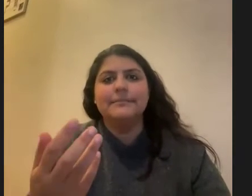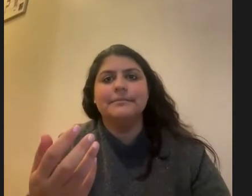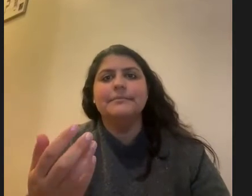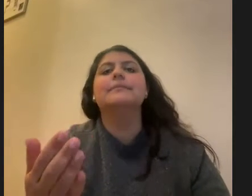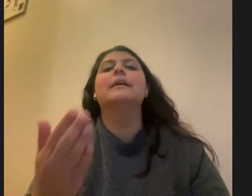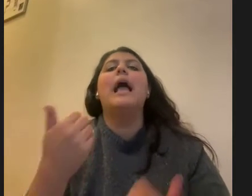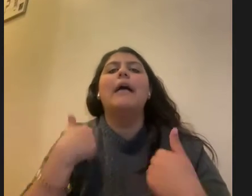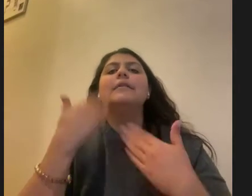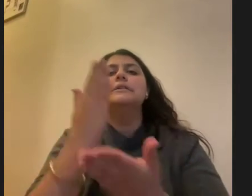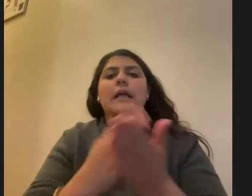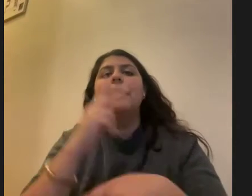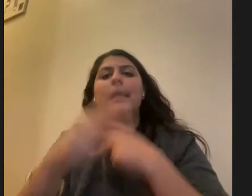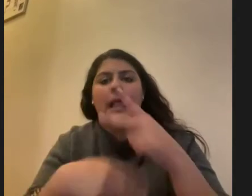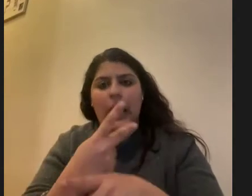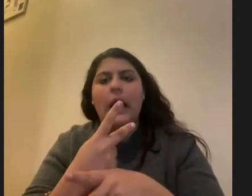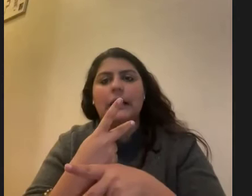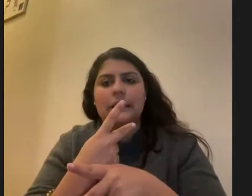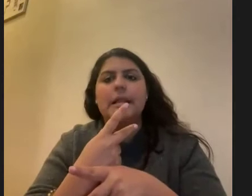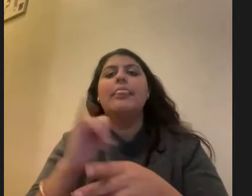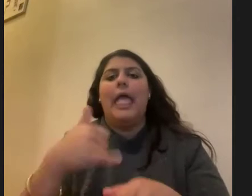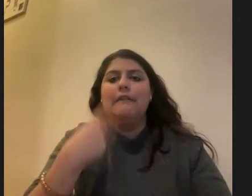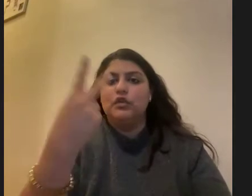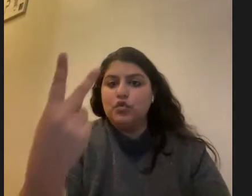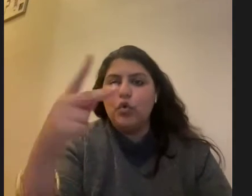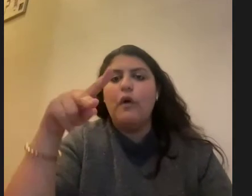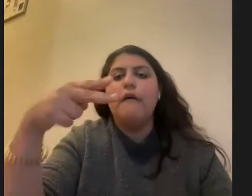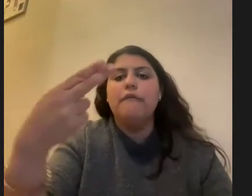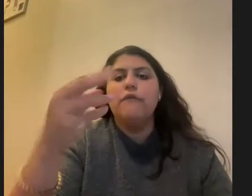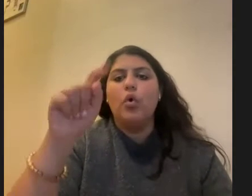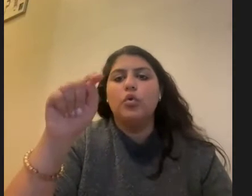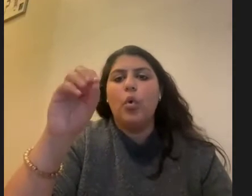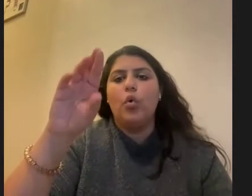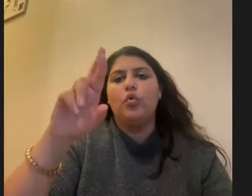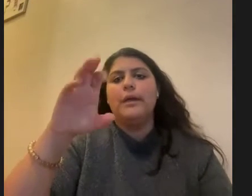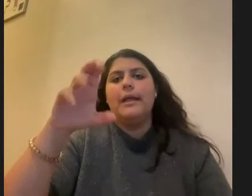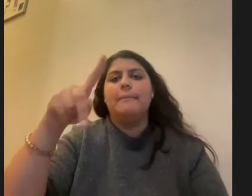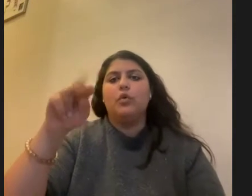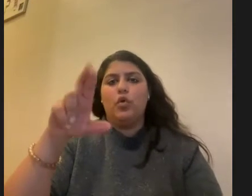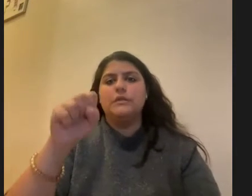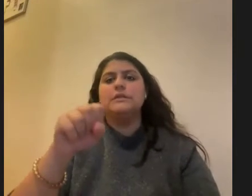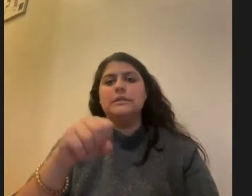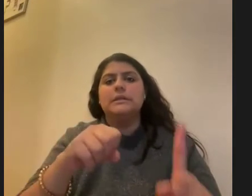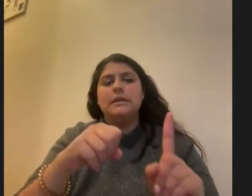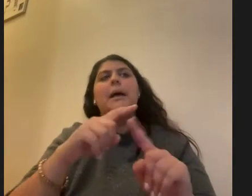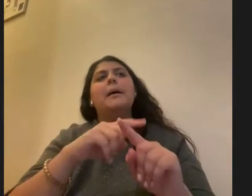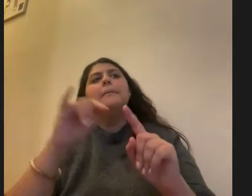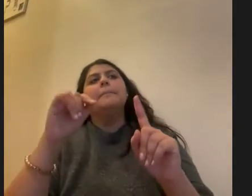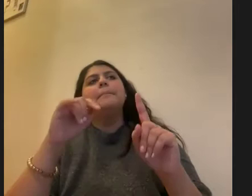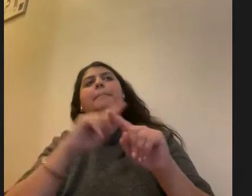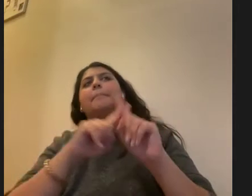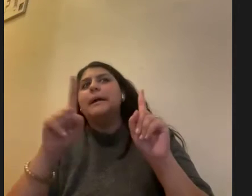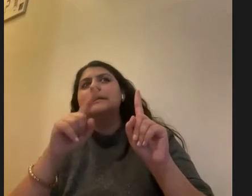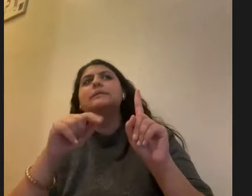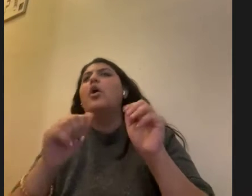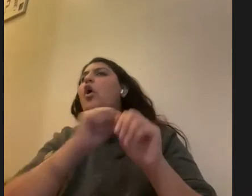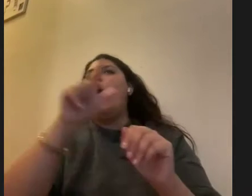of octopuses that have 2 photoreceptors in their eyes, the Gepetella octopus. So we do think that they can see color, but all of the octopuses just have